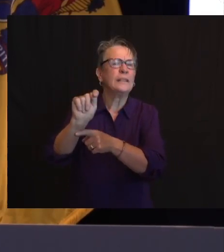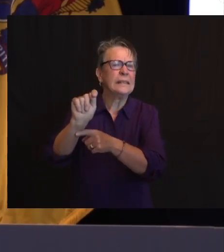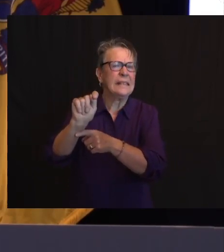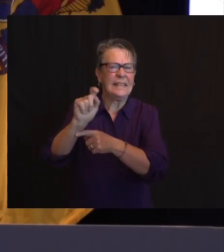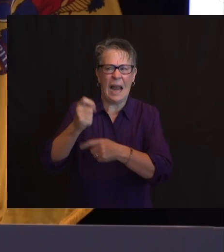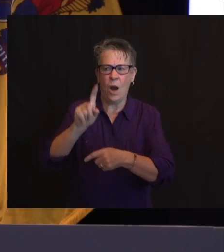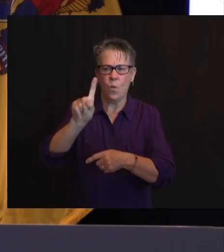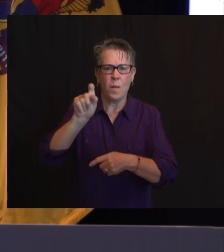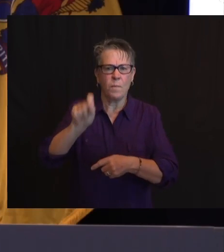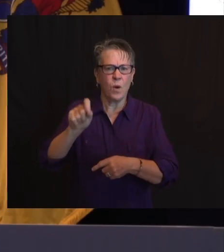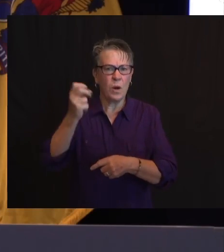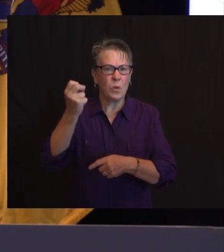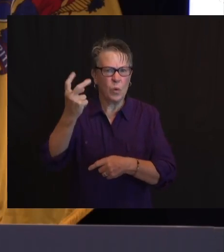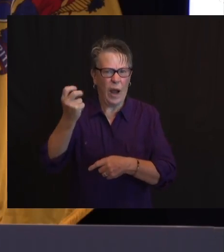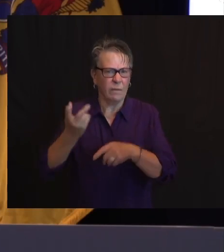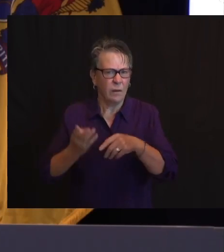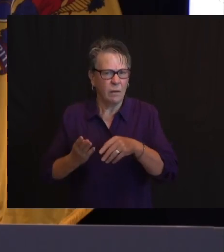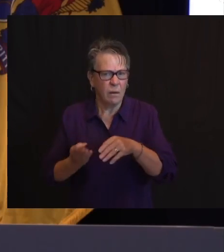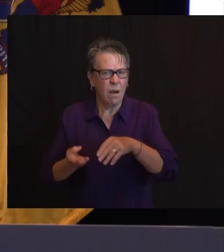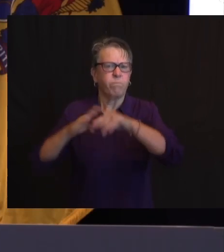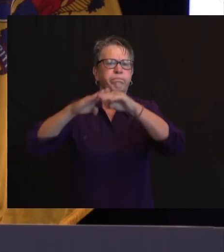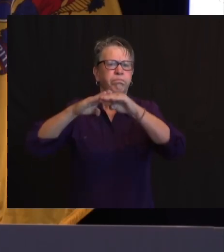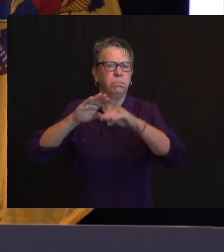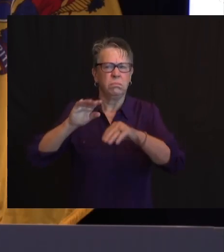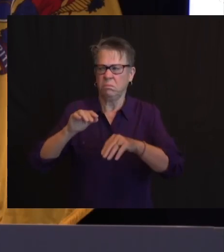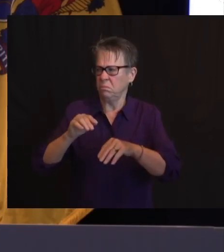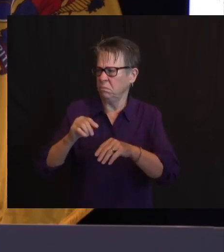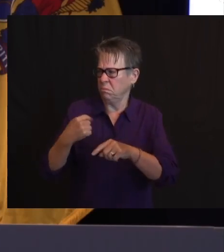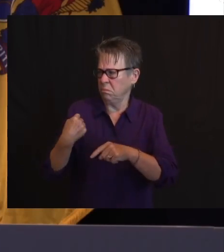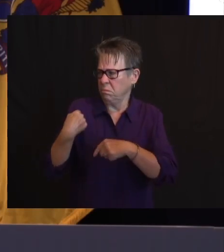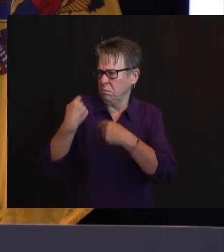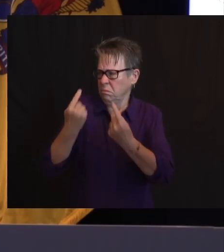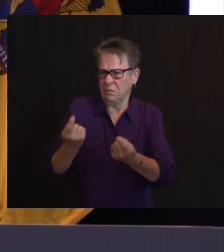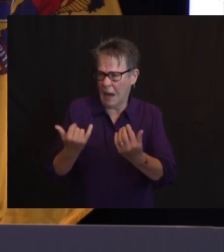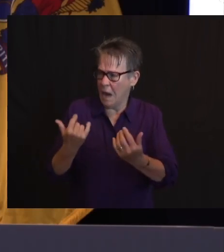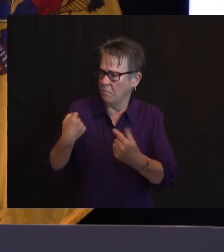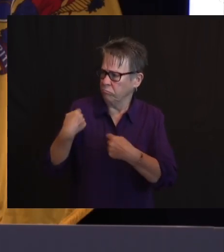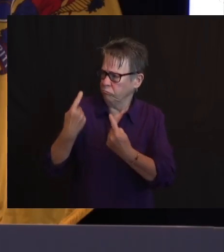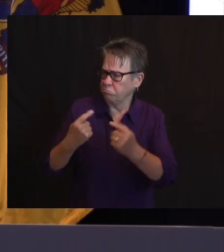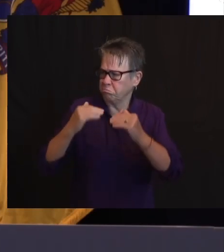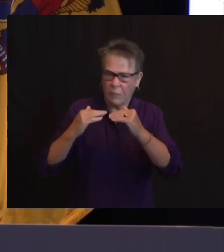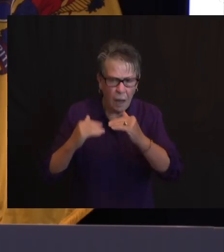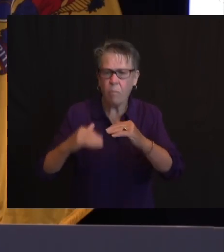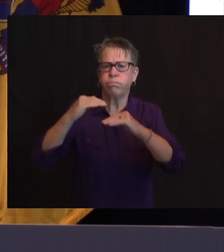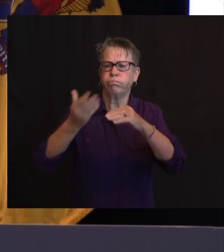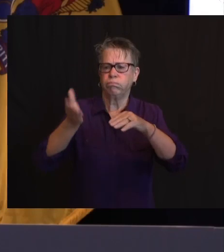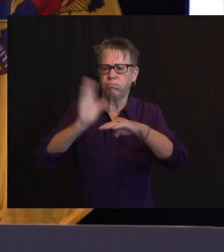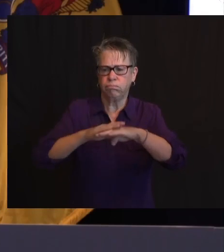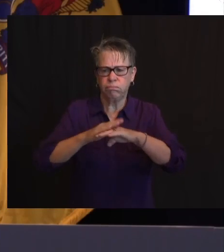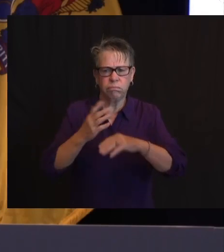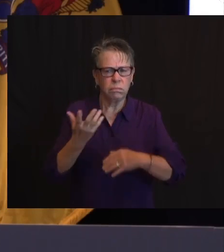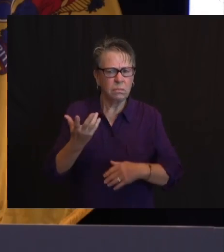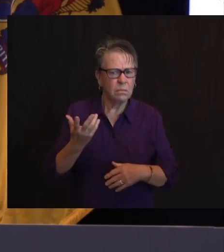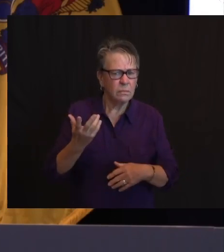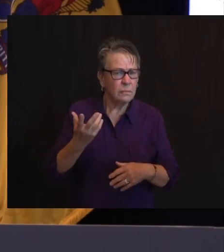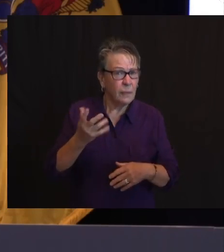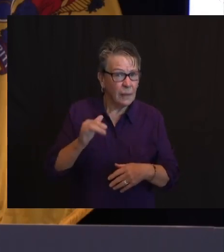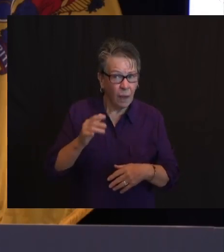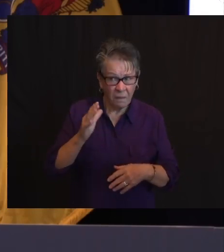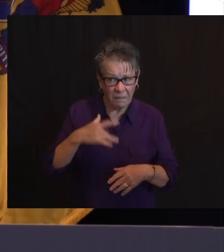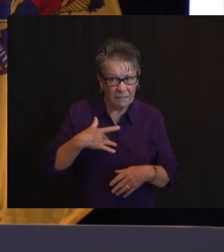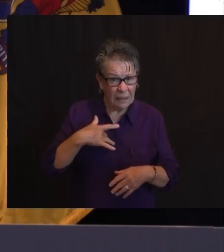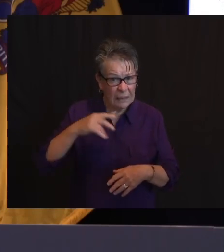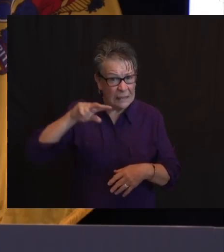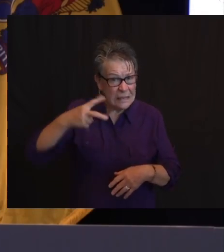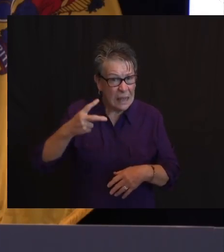and colder temperatures are on the way? And you mentioned in your opening remarks Ocean and Monmouth counties. Those two counties are currently responsible